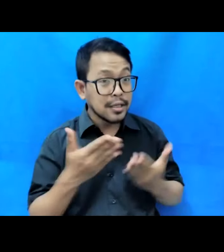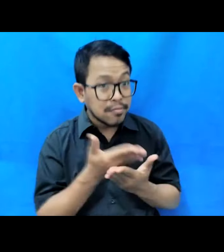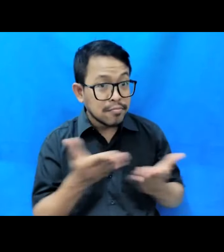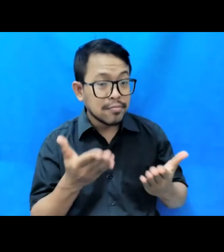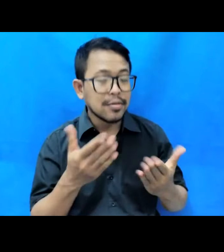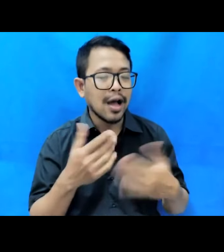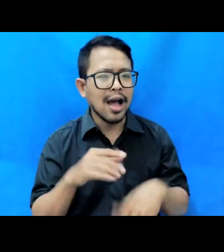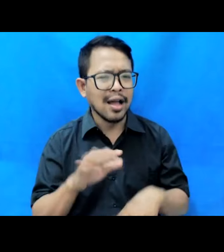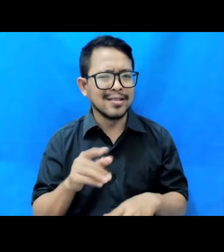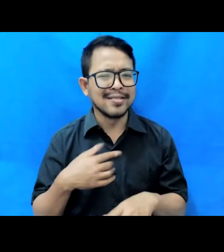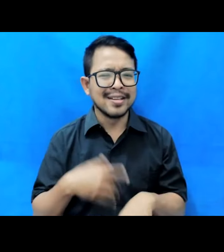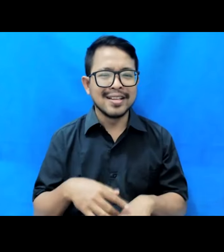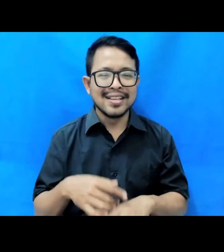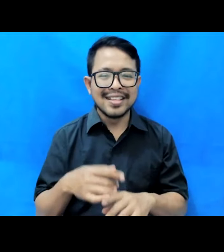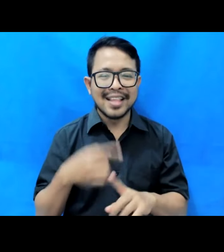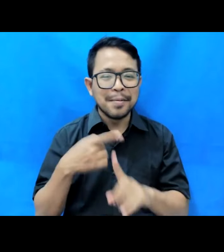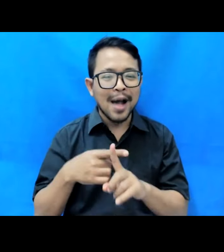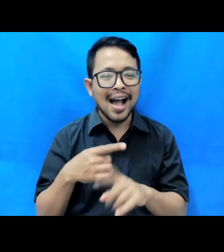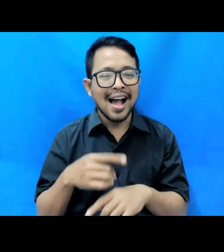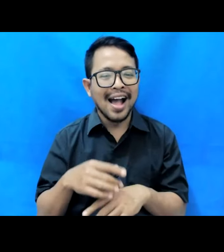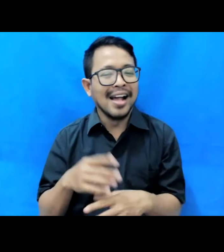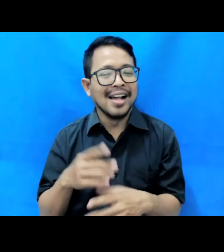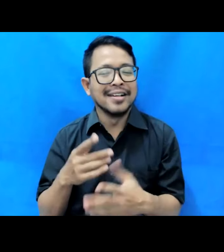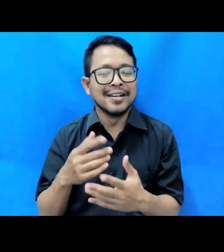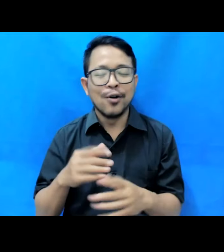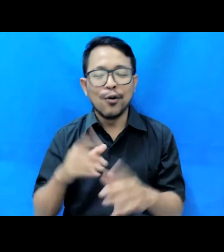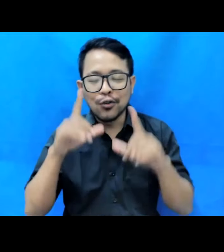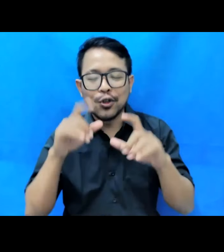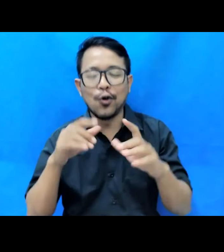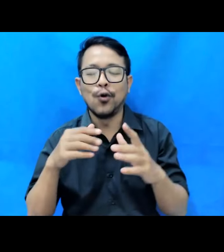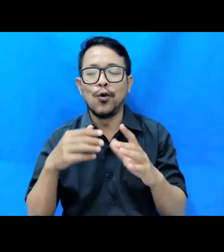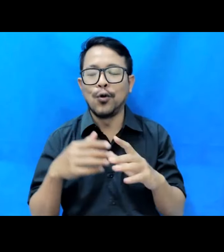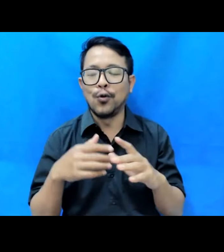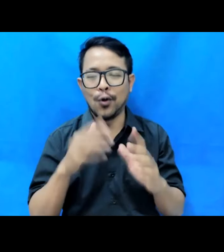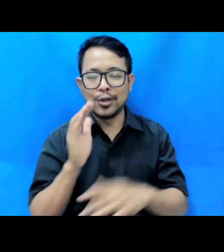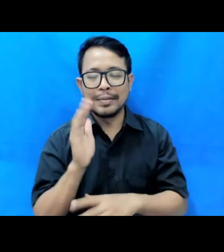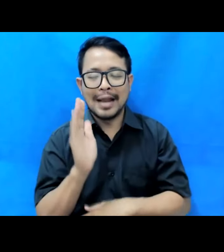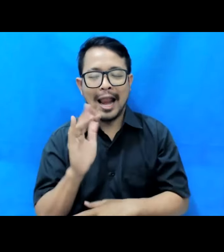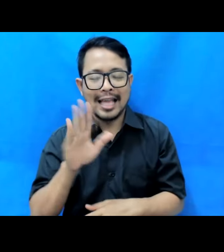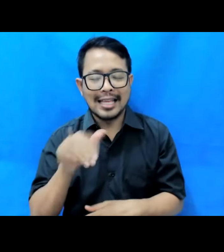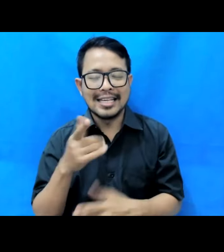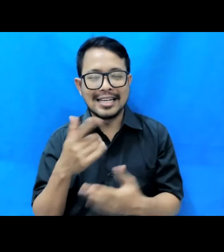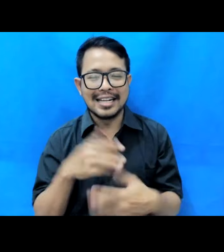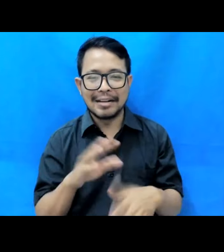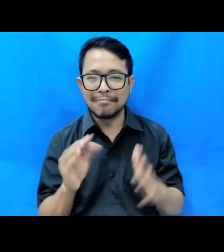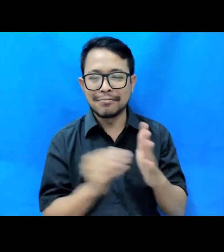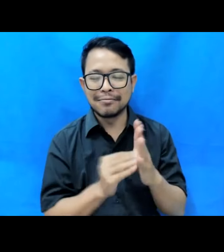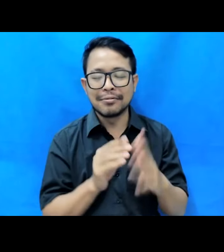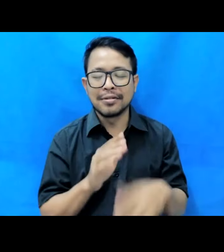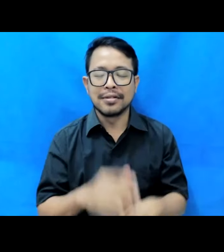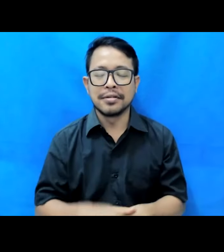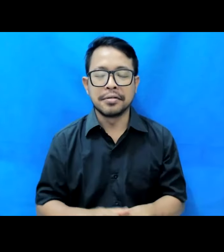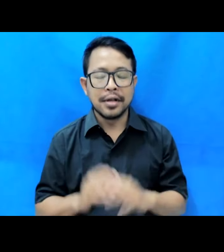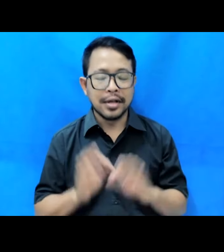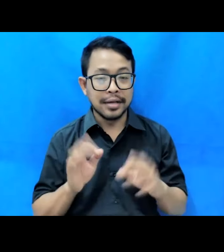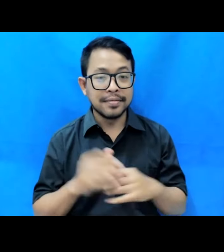gentlemen. There's one additional webinar photo in our screenshot galleries,